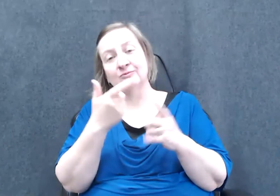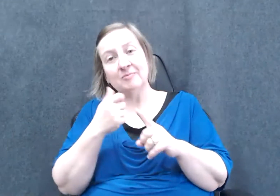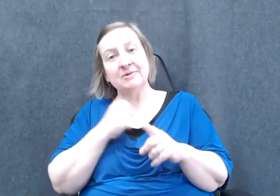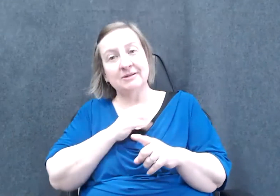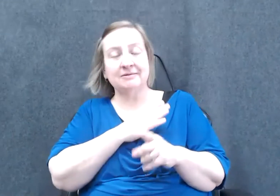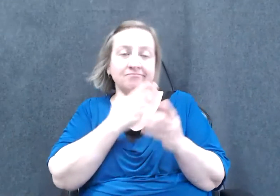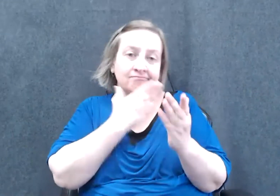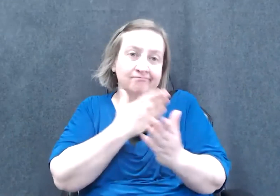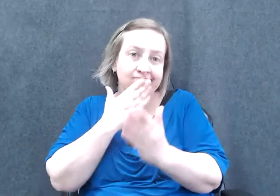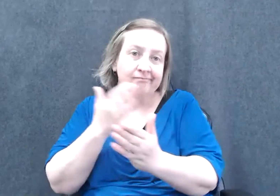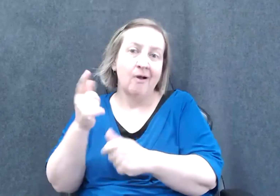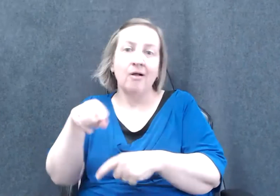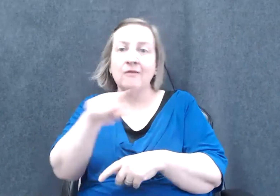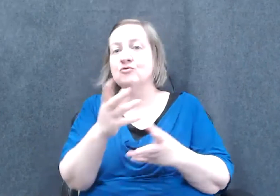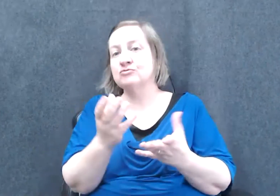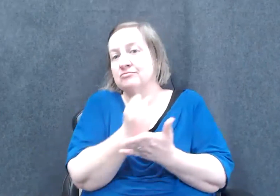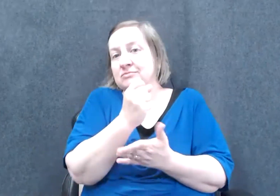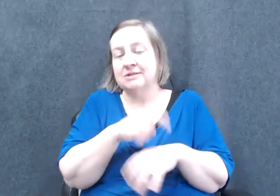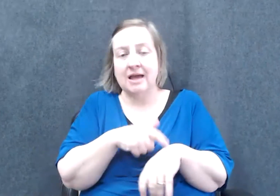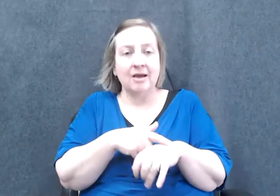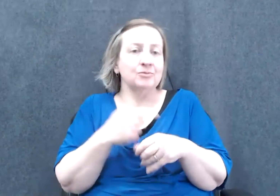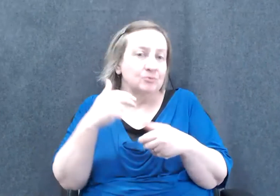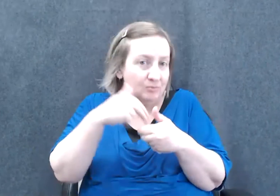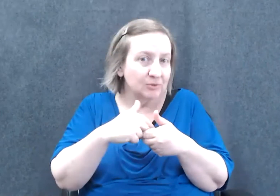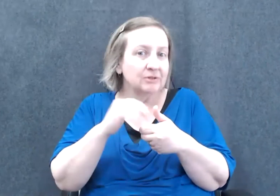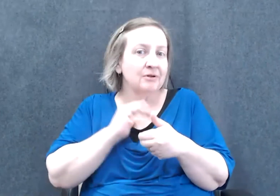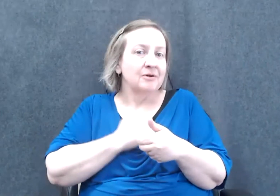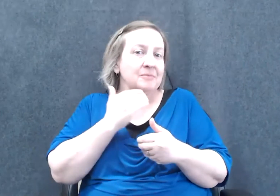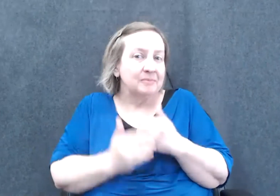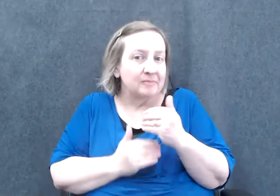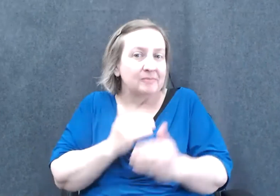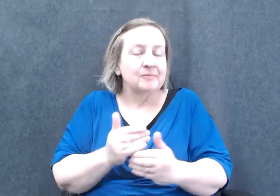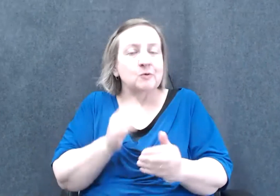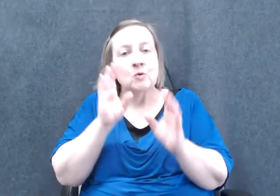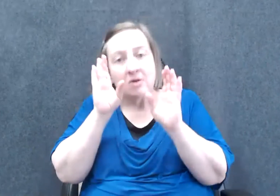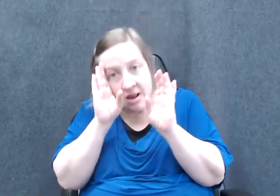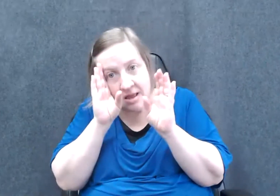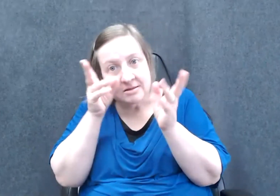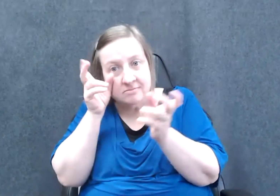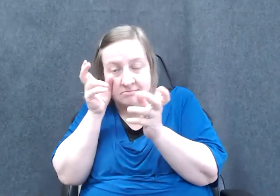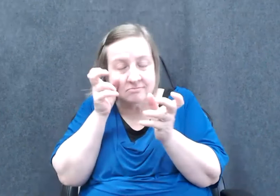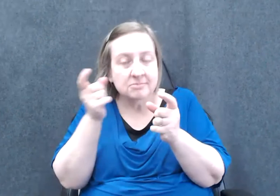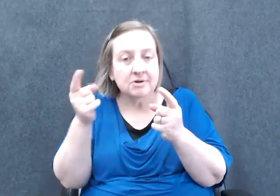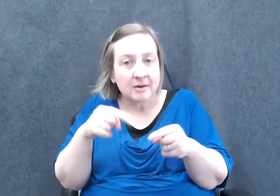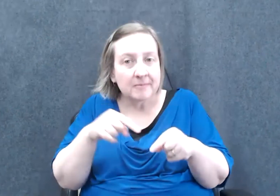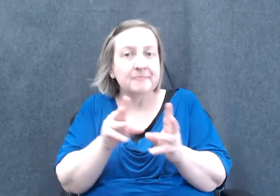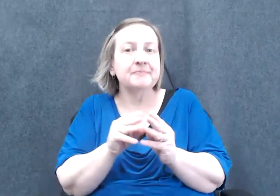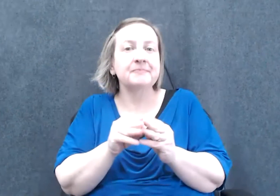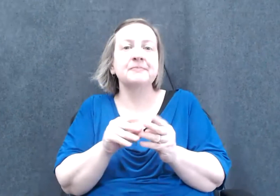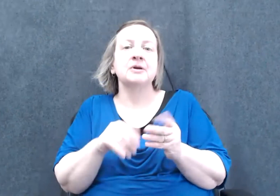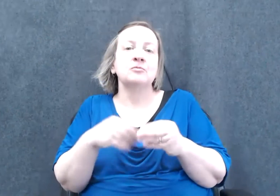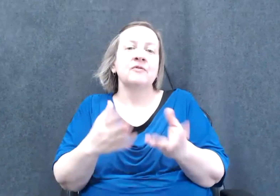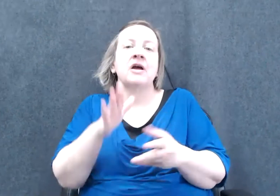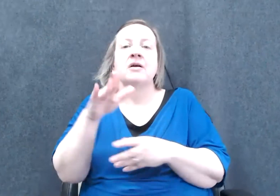appreciation for all of you taking the time to participate in this process, to listen and be at these meetings, to provide your